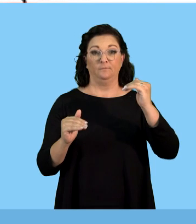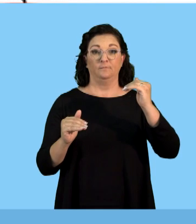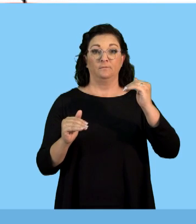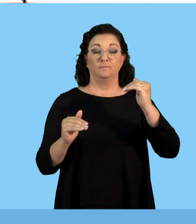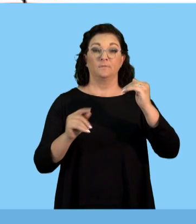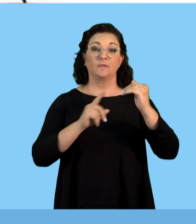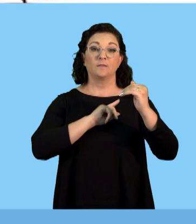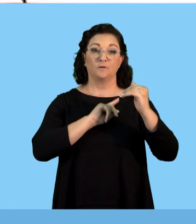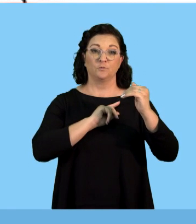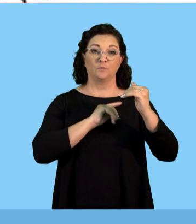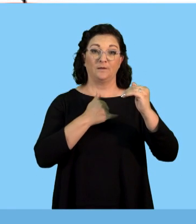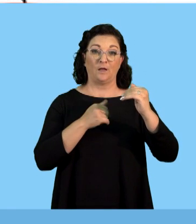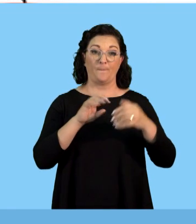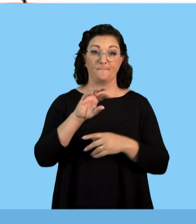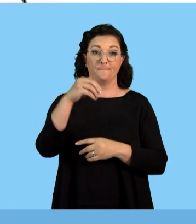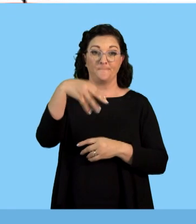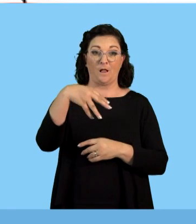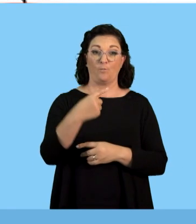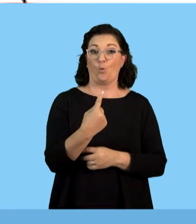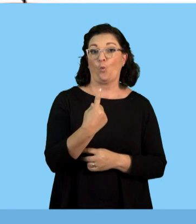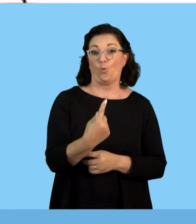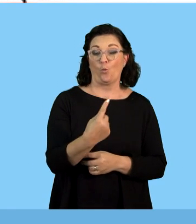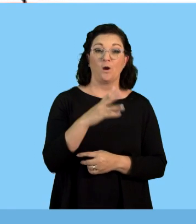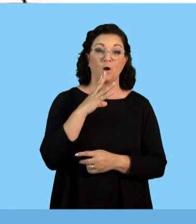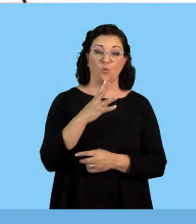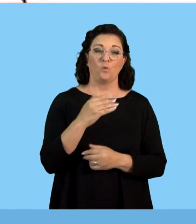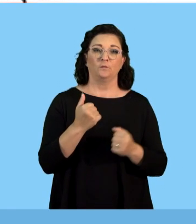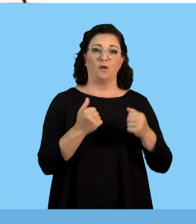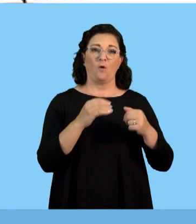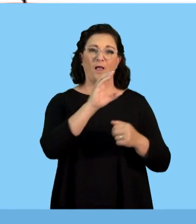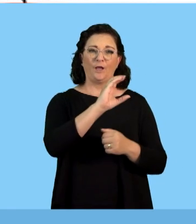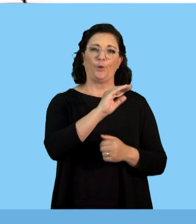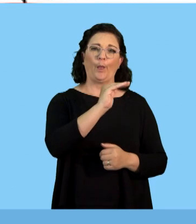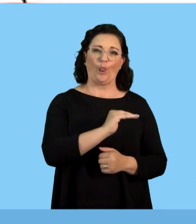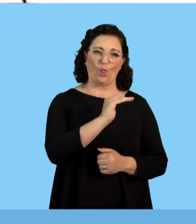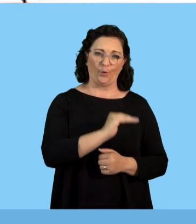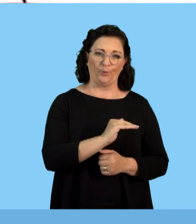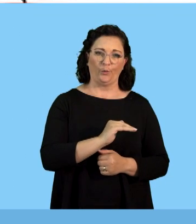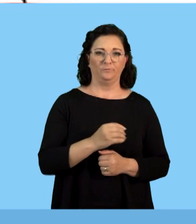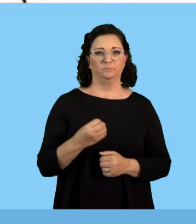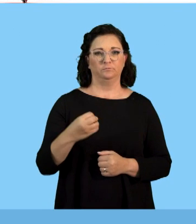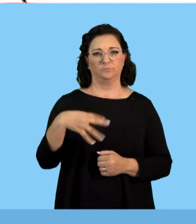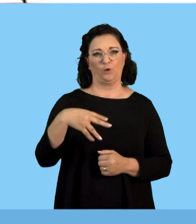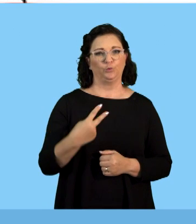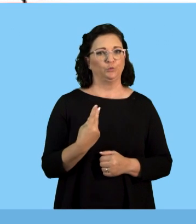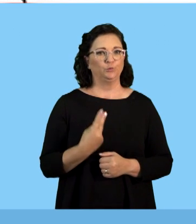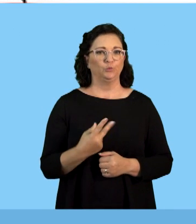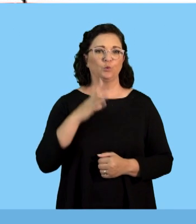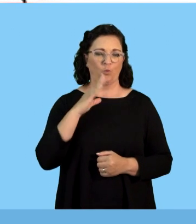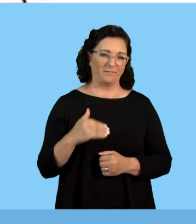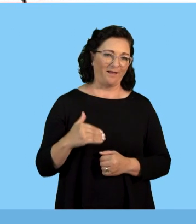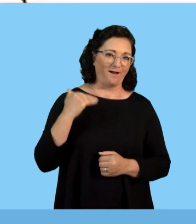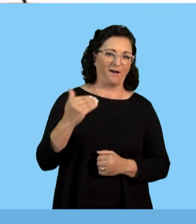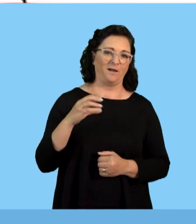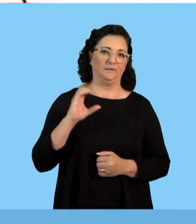decrease. So that would then mean that light bulb number 1 will receive a much lower current as compared to light bulb number 2.